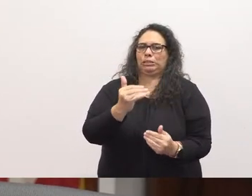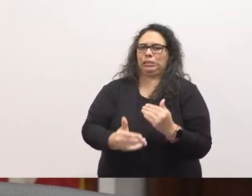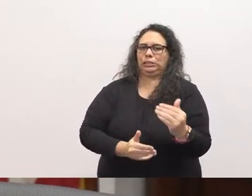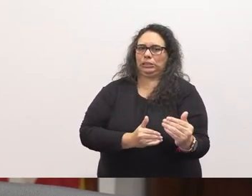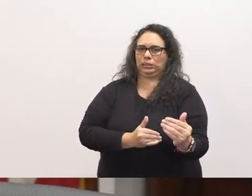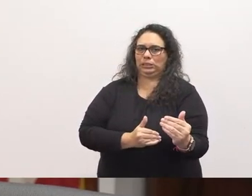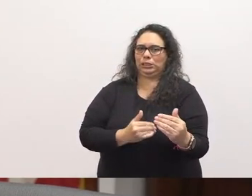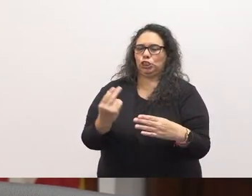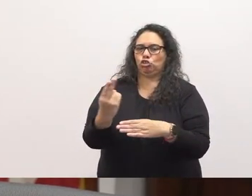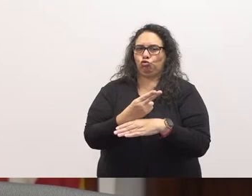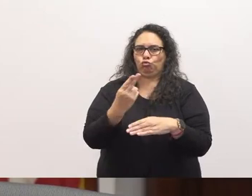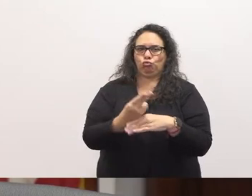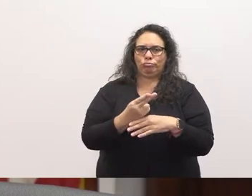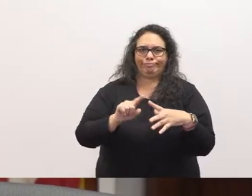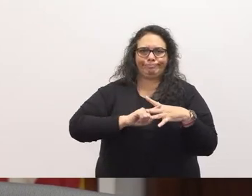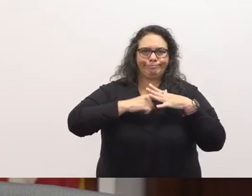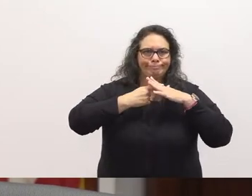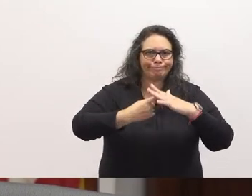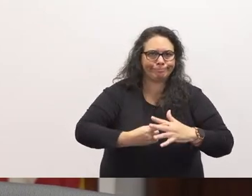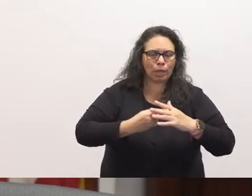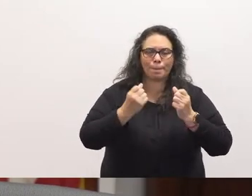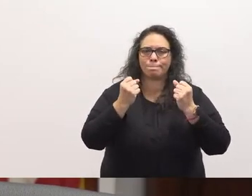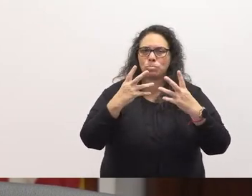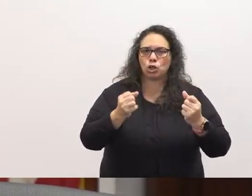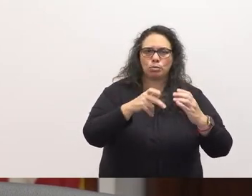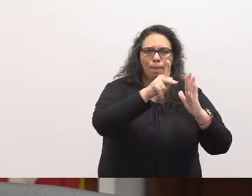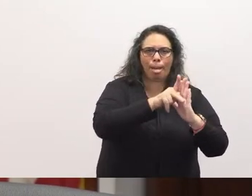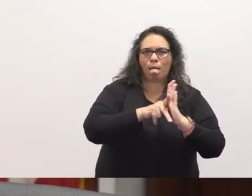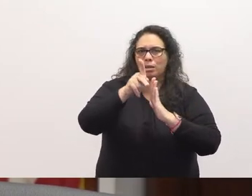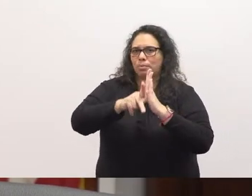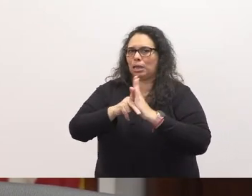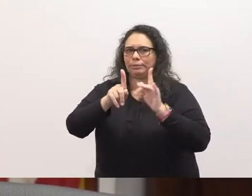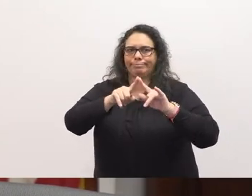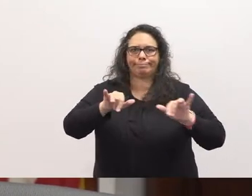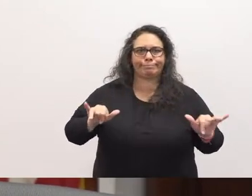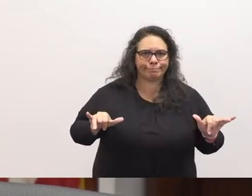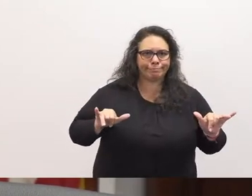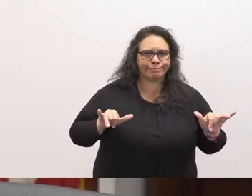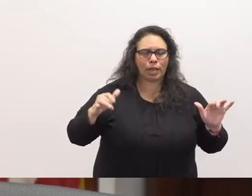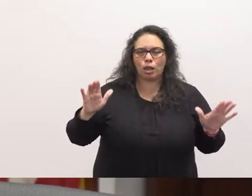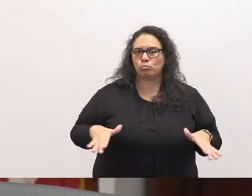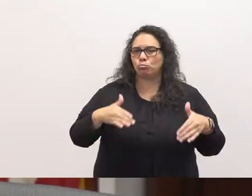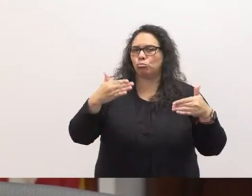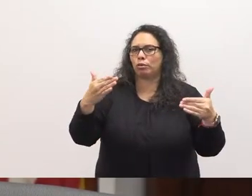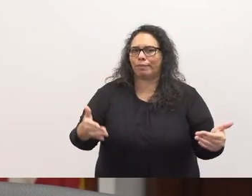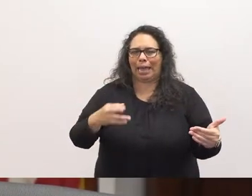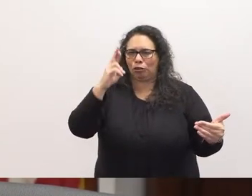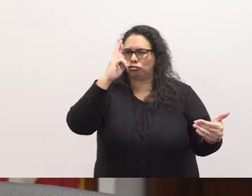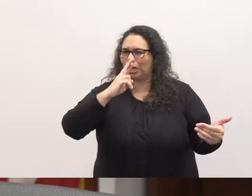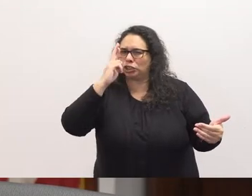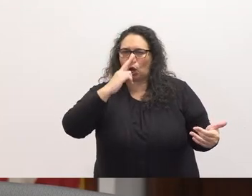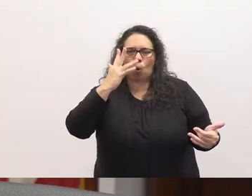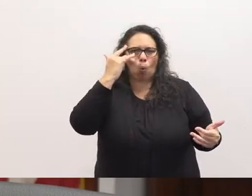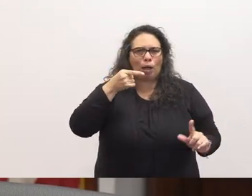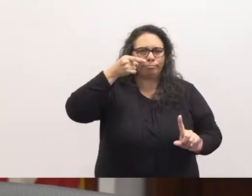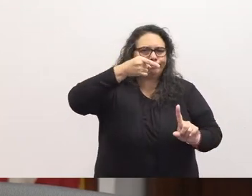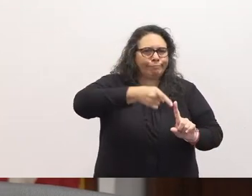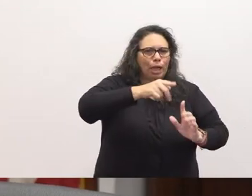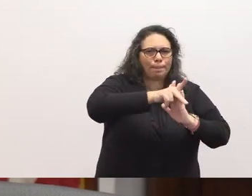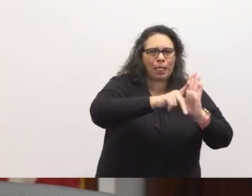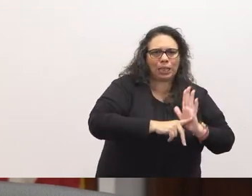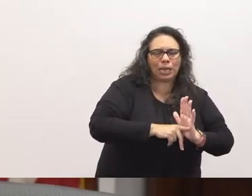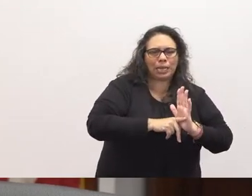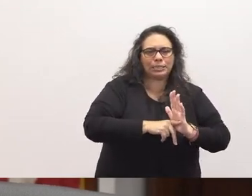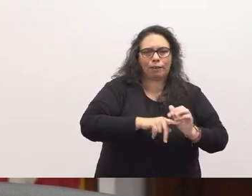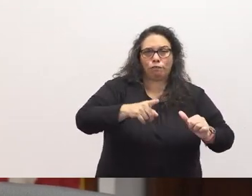to use to roll out multiple policies at a time. We were going to provide sort of a rationale as to why certain policies needed to be rolled